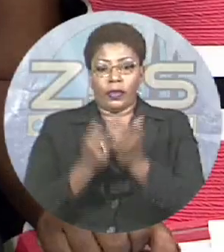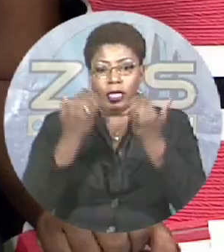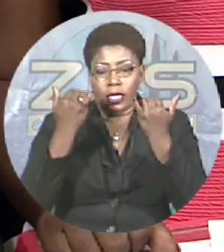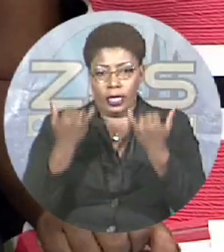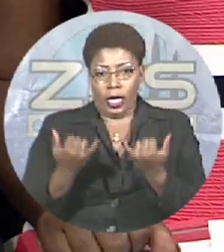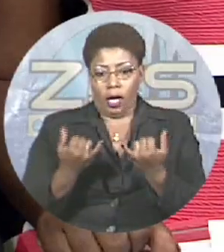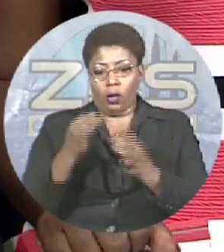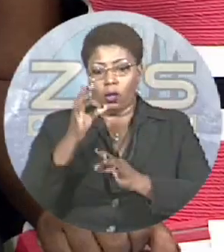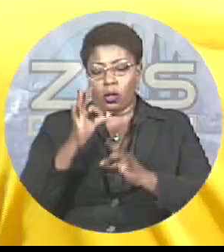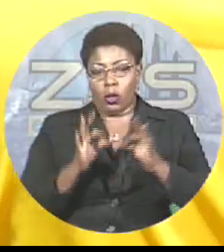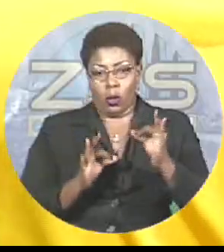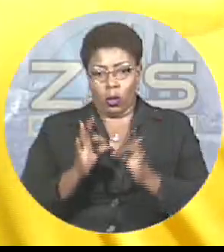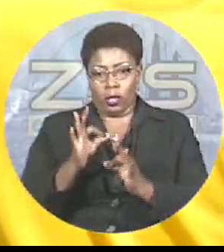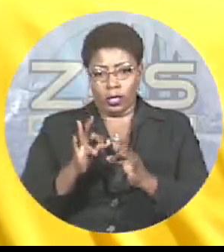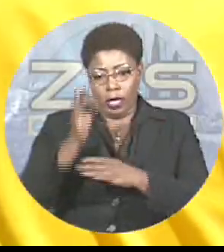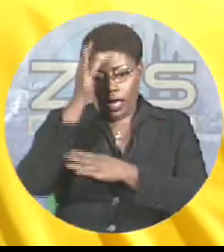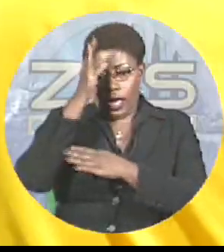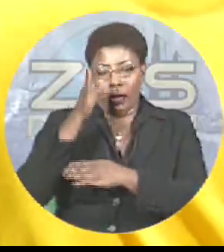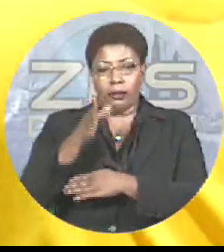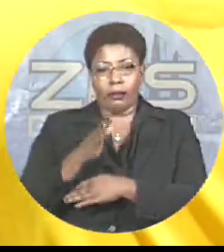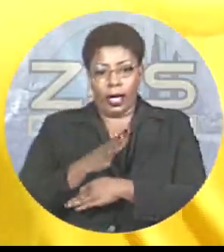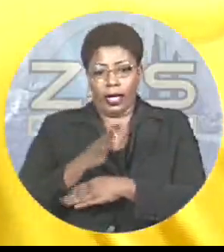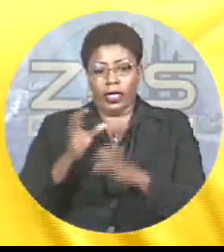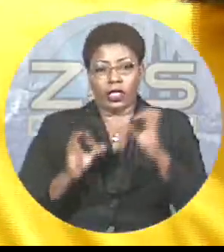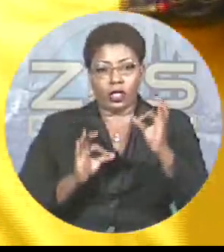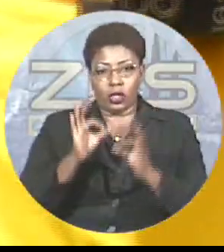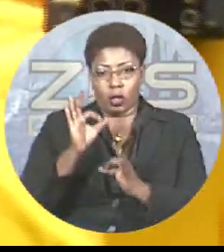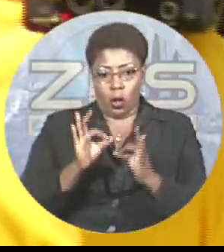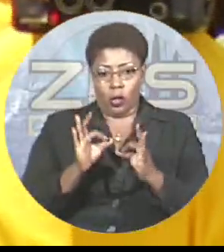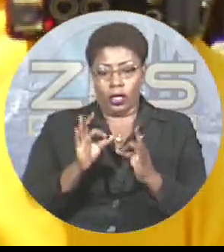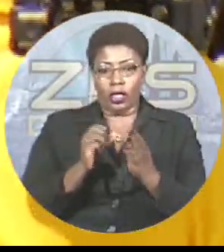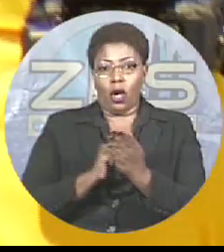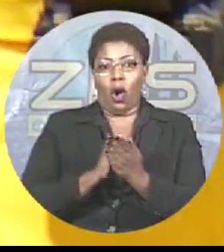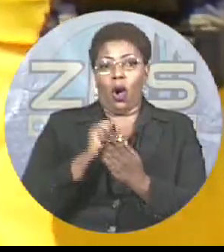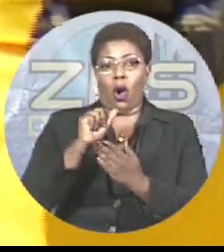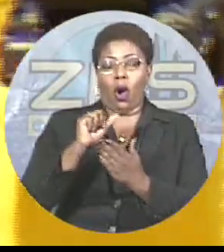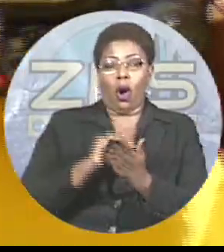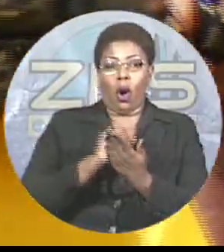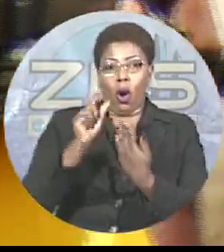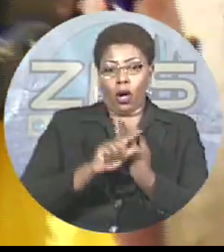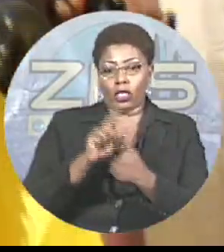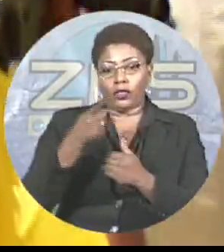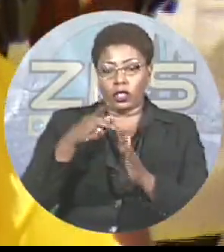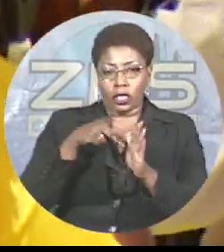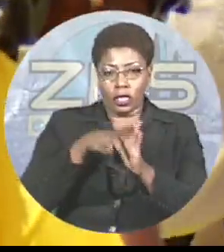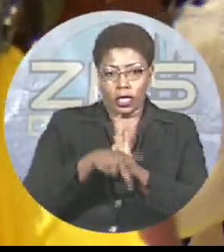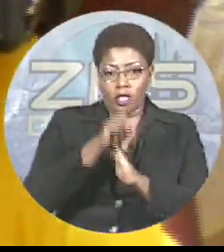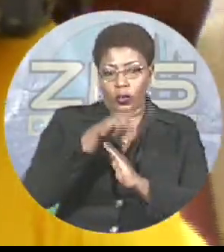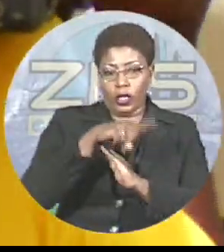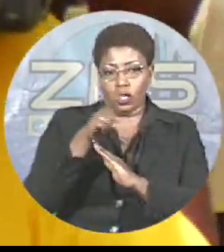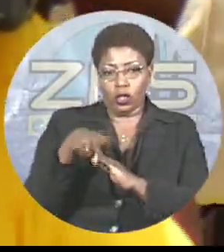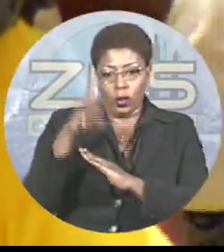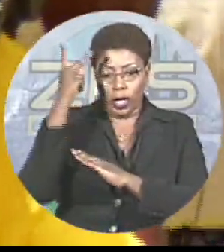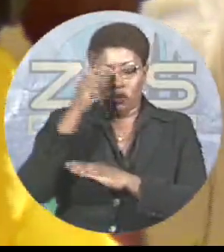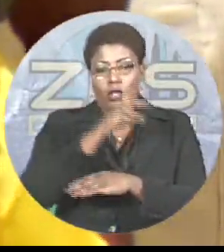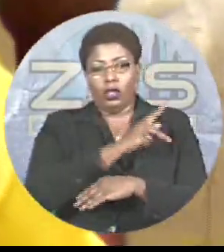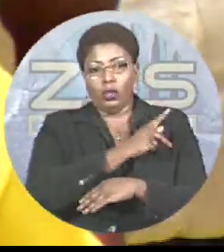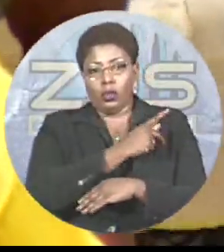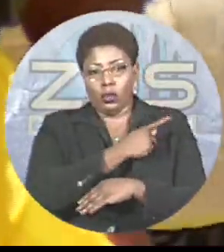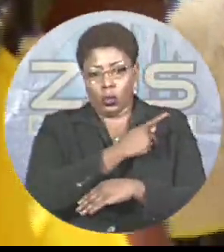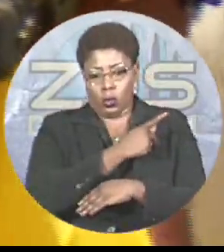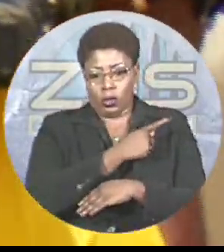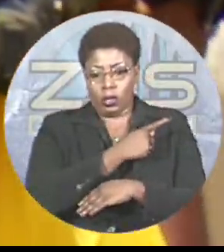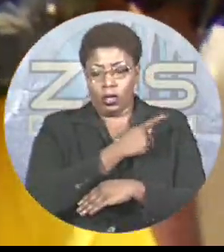Now to news from the courts. A man arraigned in the magistrate's court today in connection with an August 1st homicide. 22-year-old Kenyon Knowles of Roma Street appeared